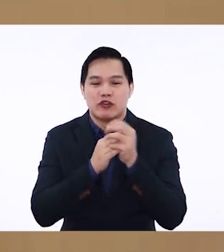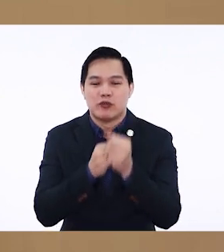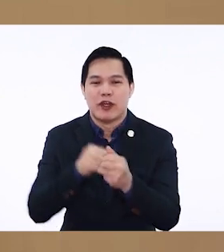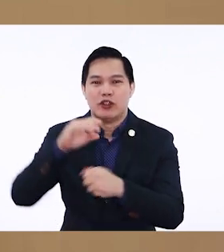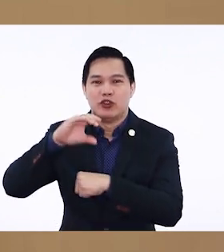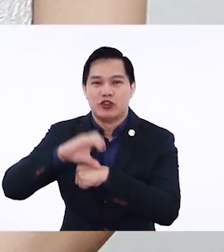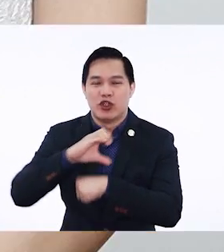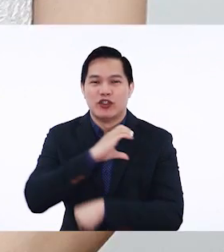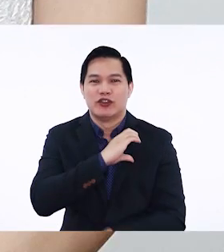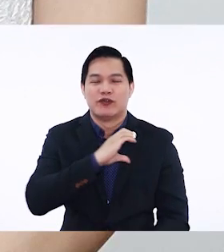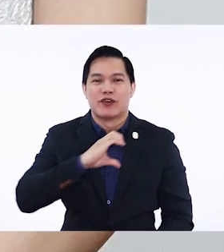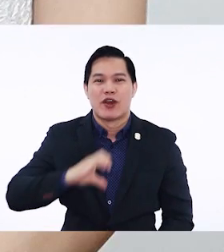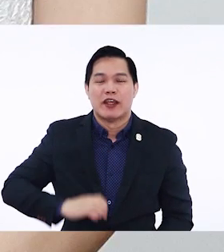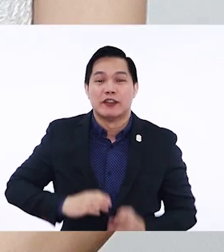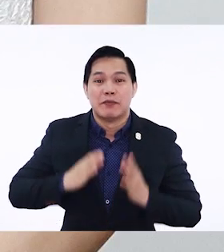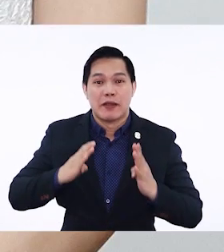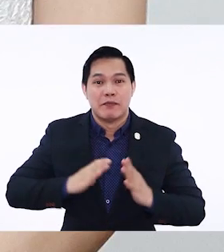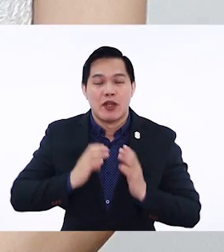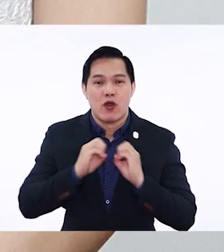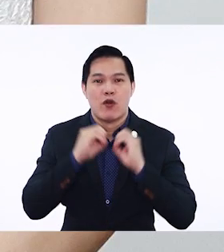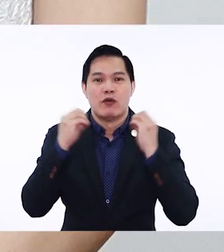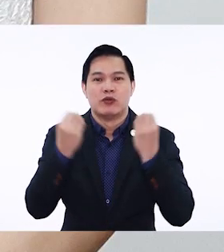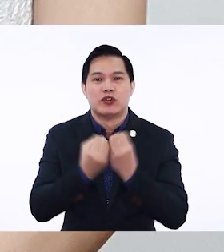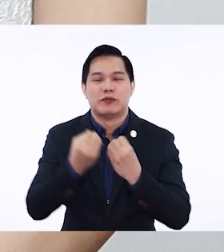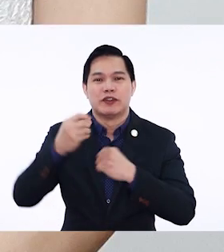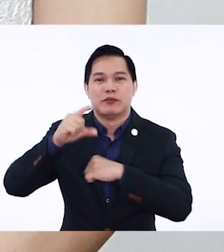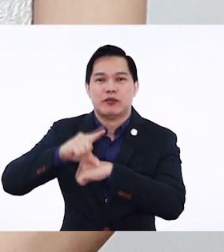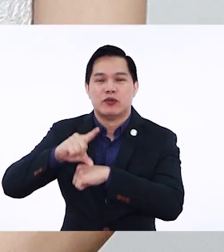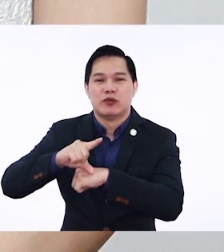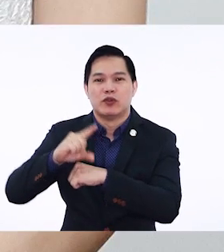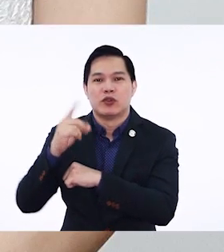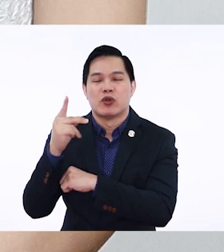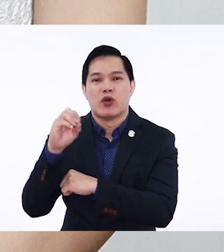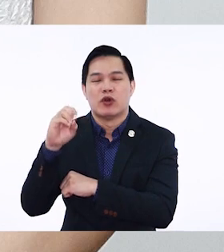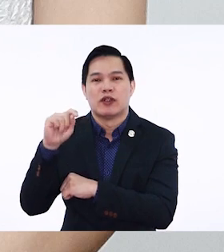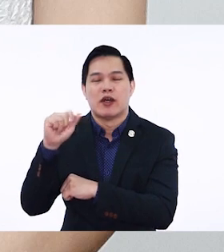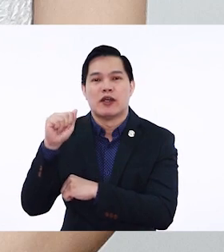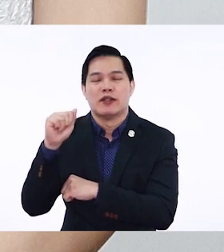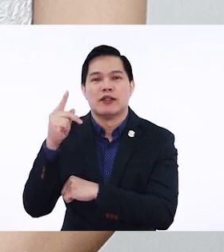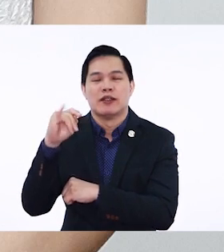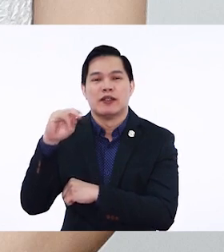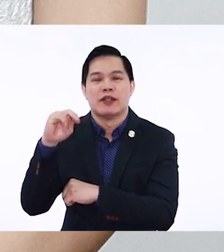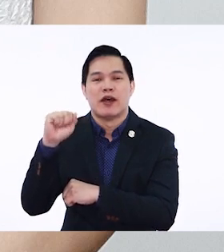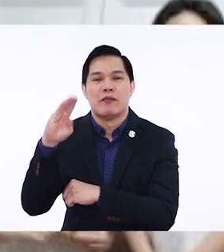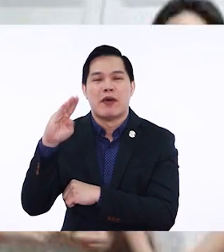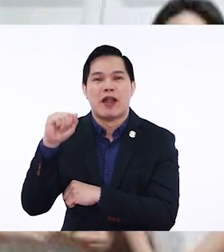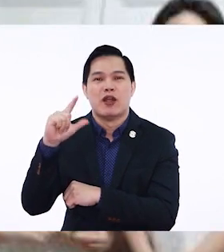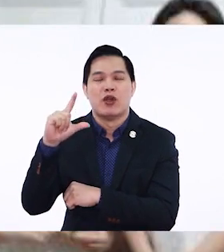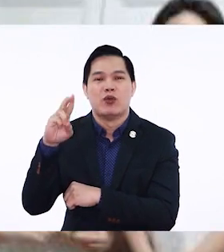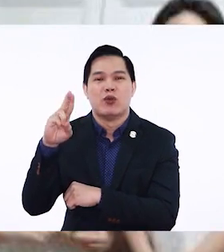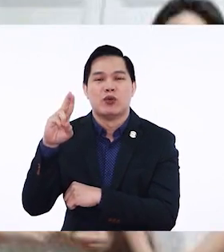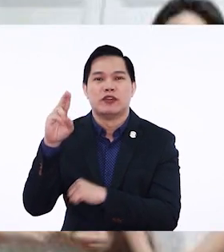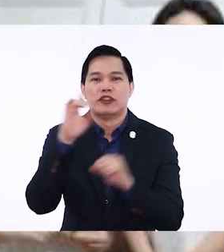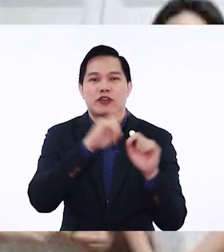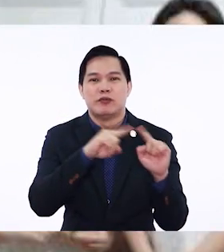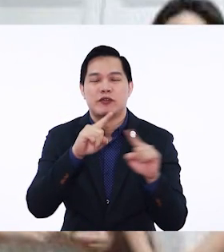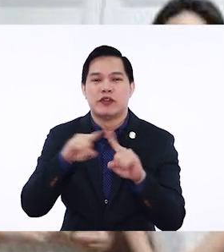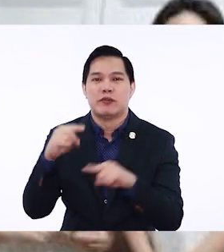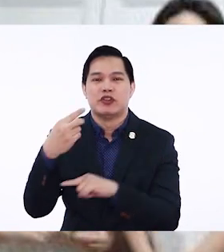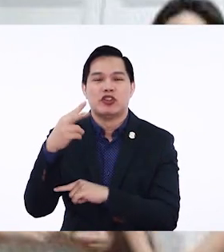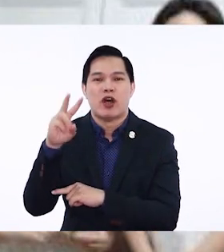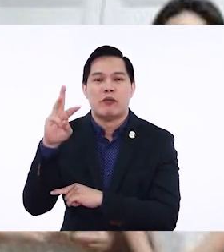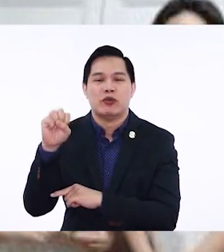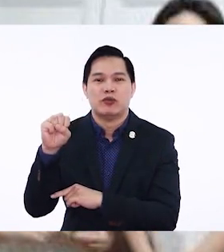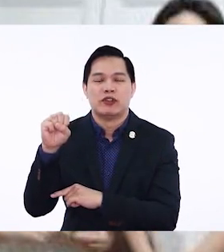the Church of Christ, the Minhi organization from the local of Kota Kinabalu, as well as from the different group worship services in